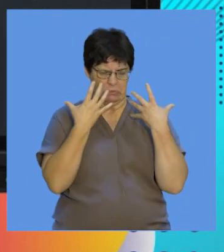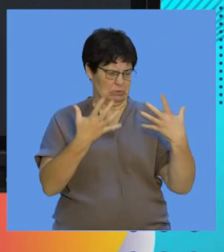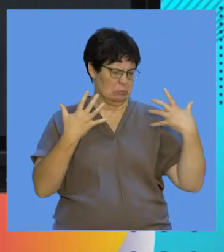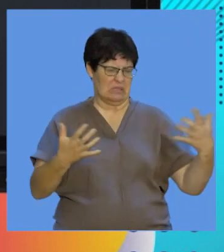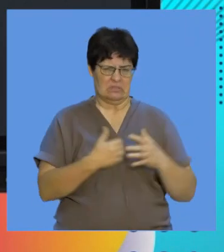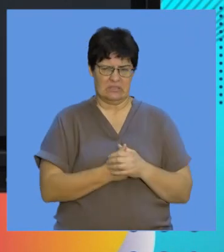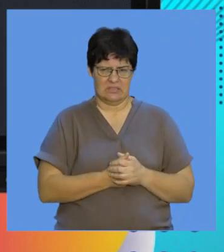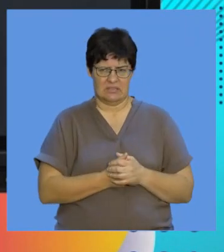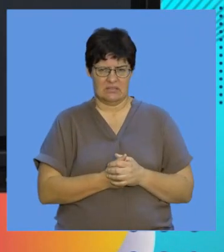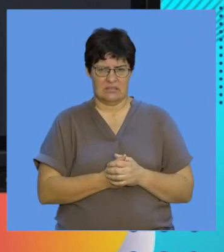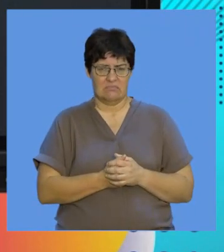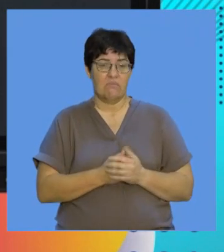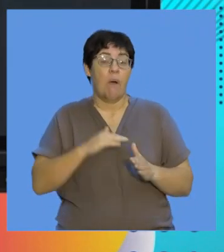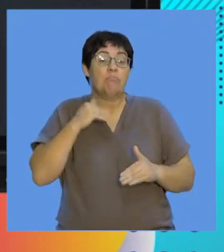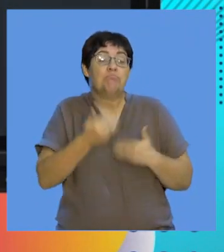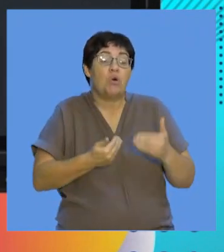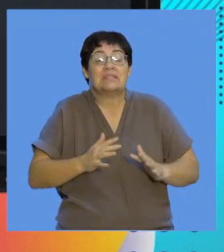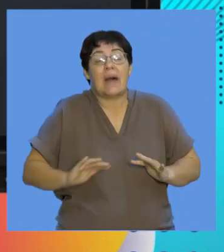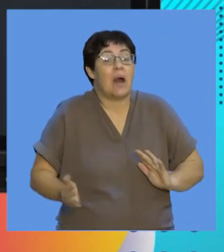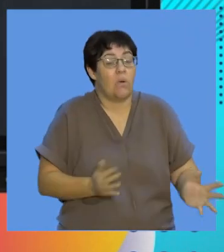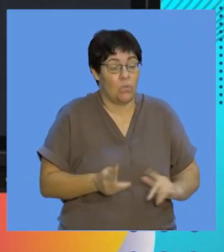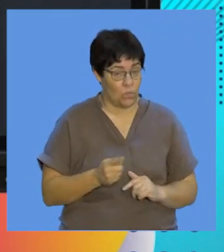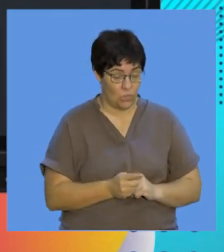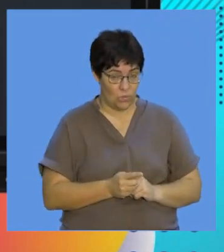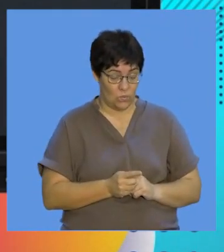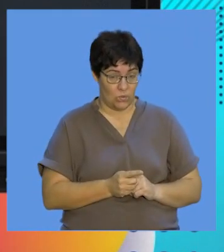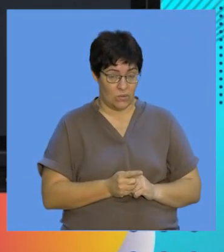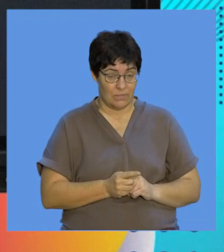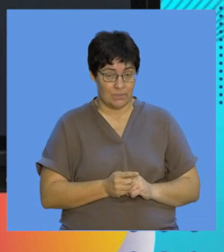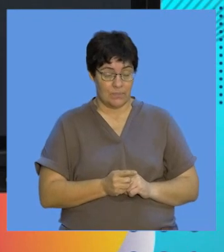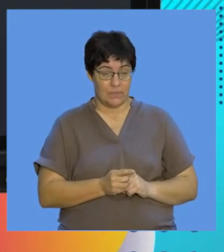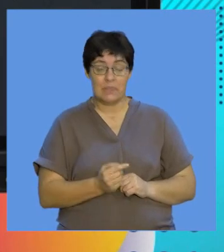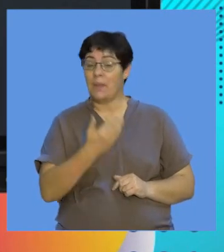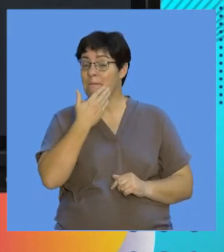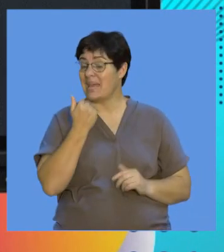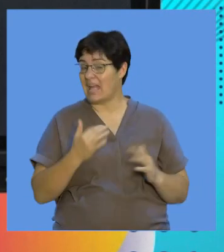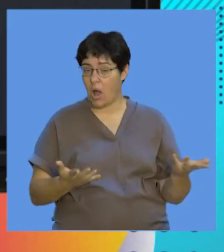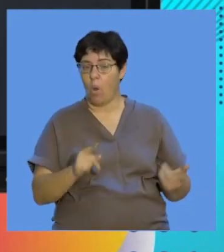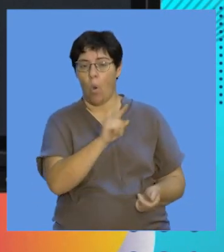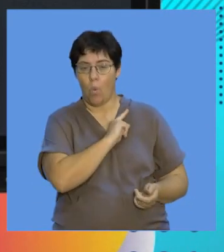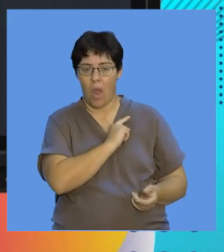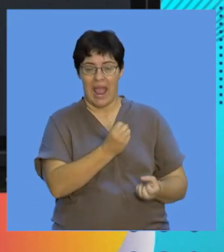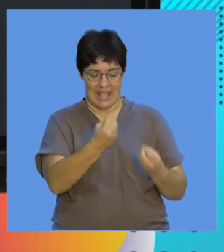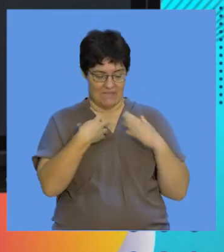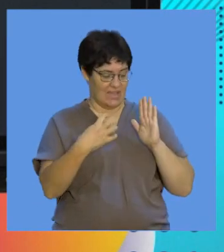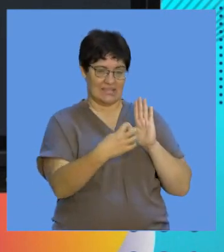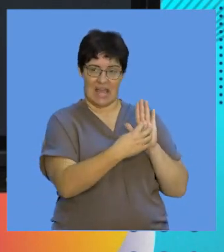do we process this? The best way, if they don't give you a diagram, like here,